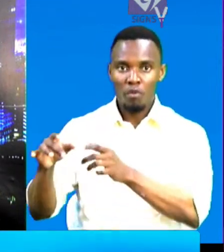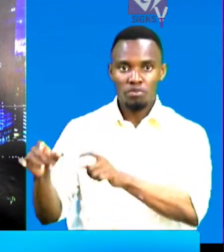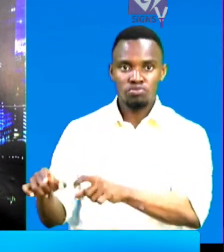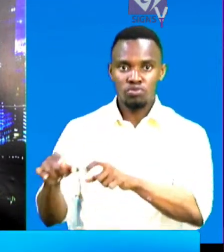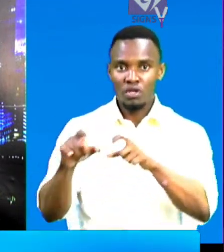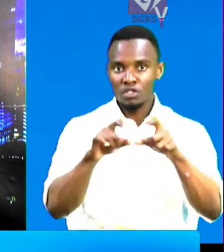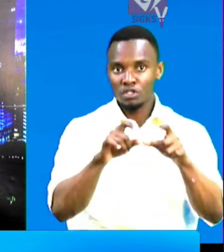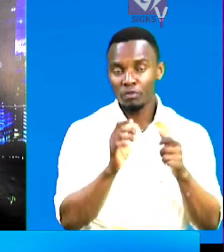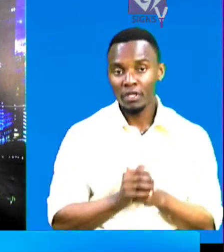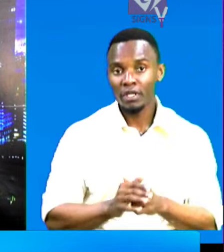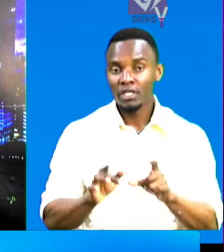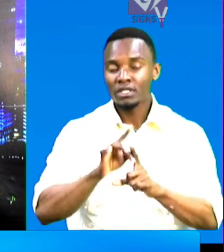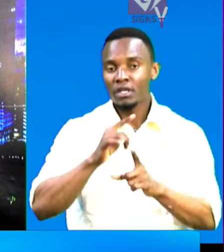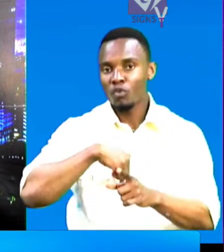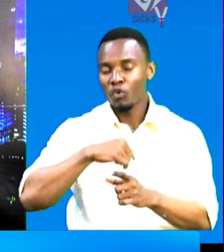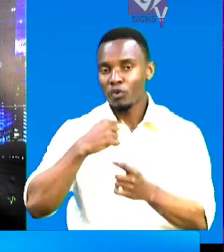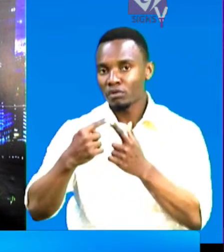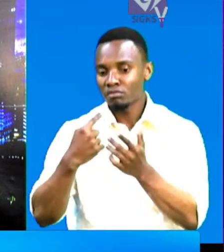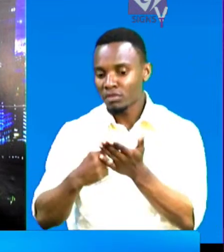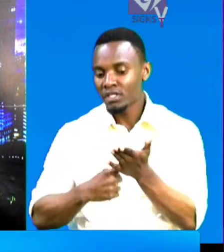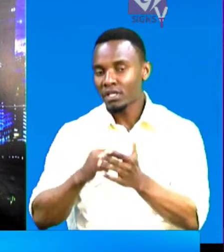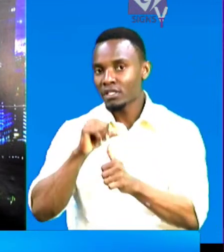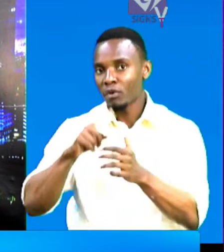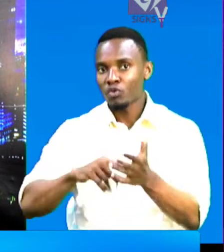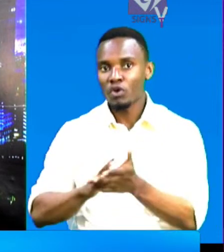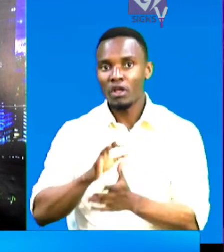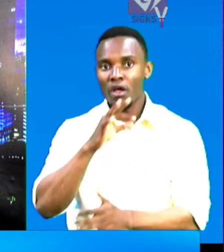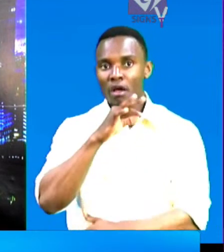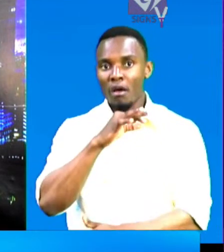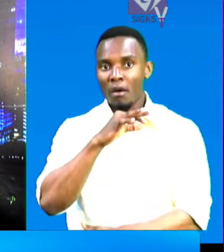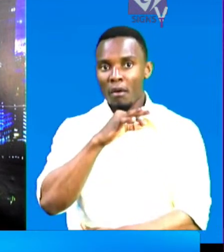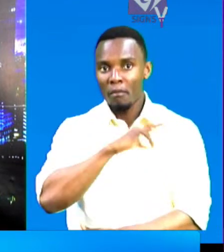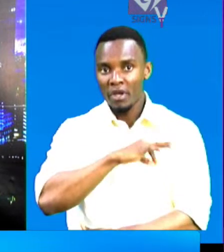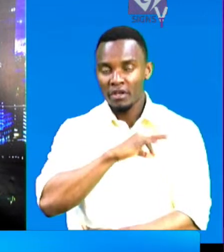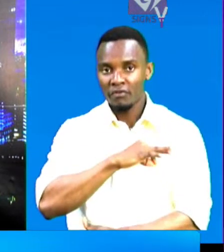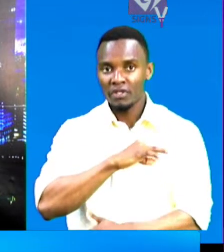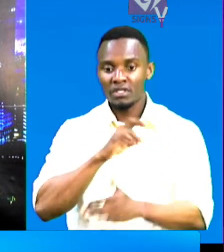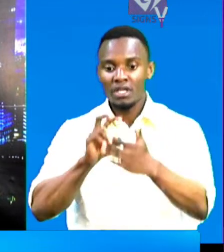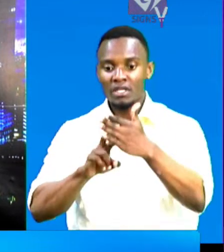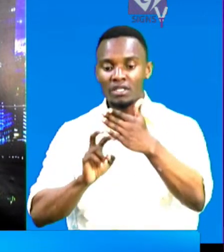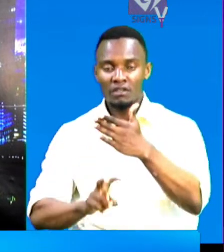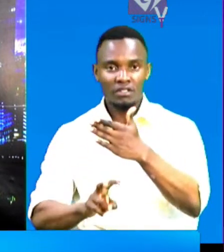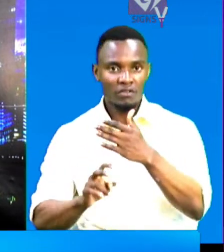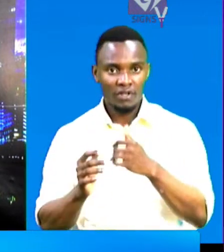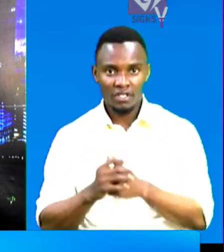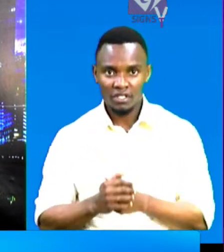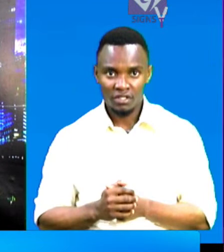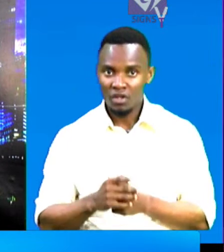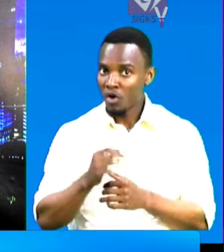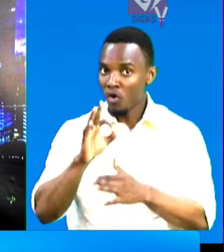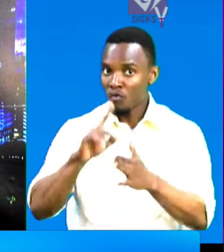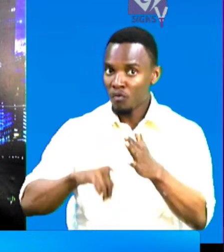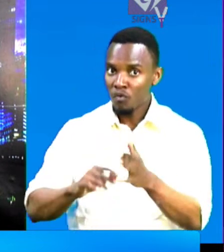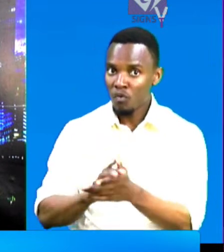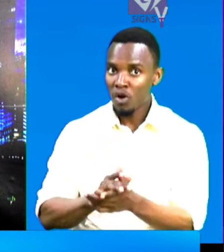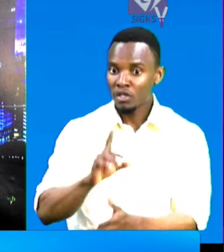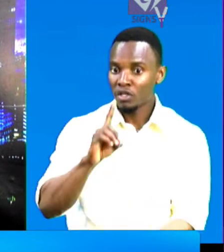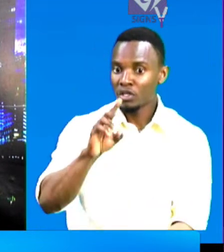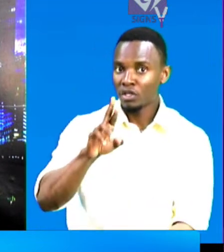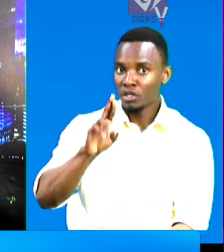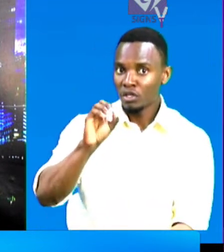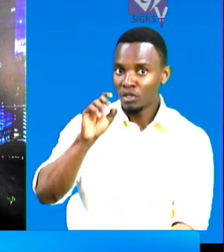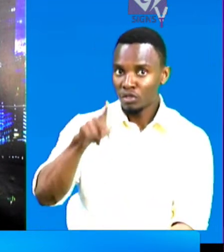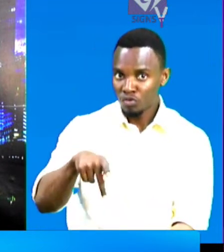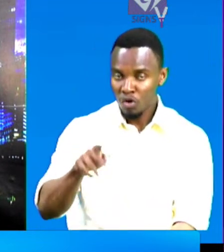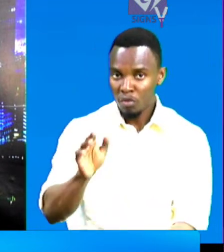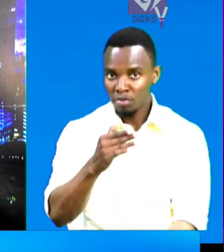about the benefits and disadvantages of drop shipping as an online